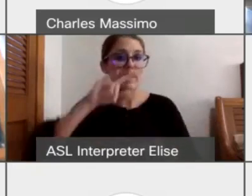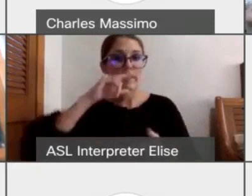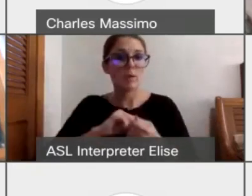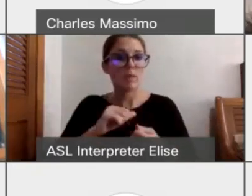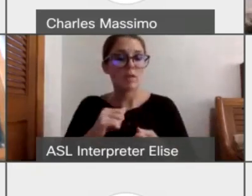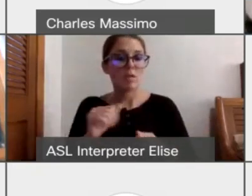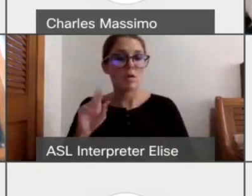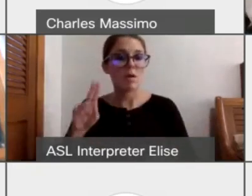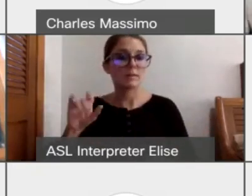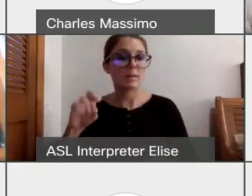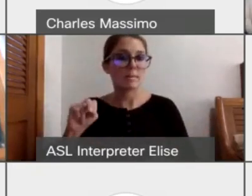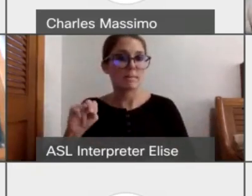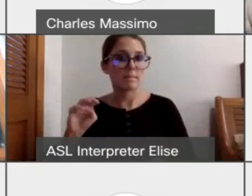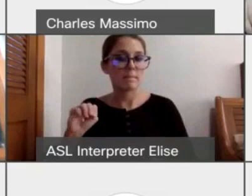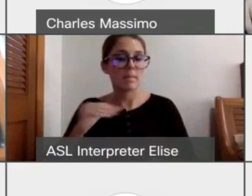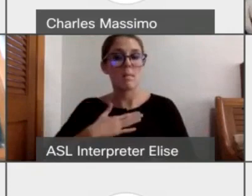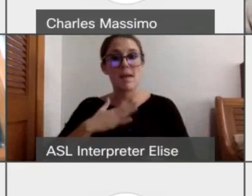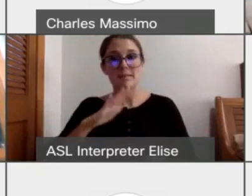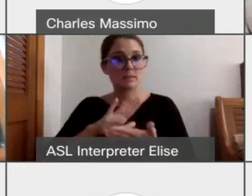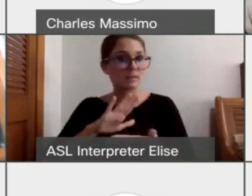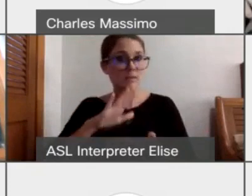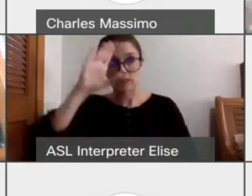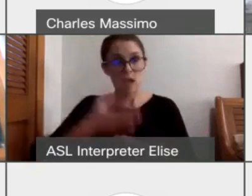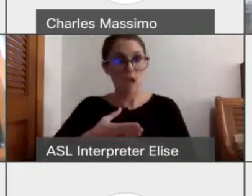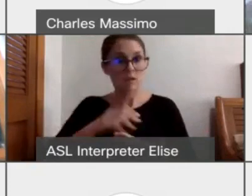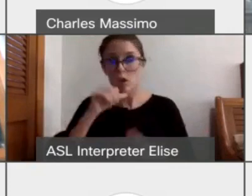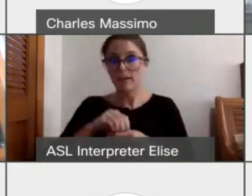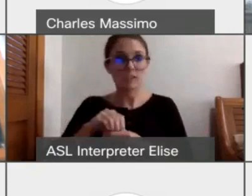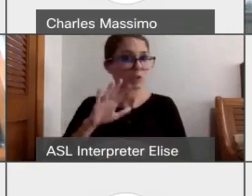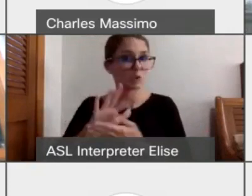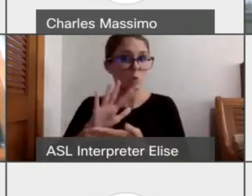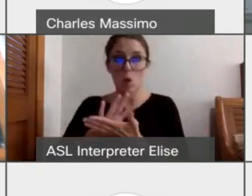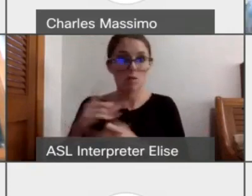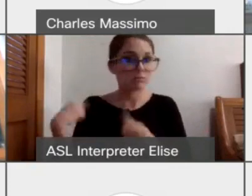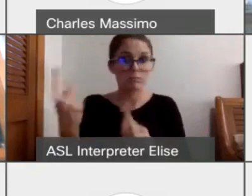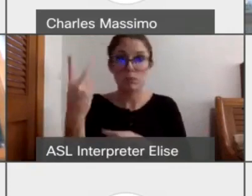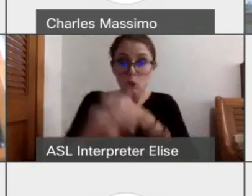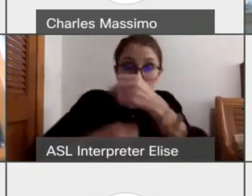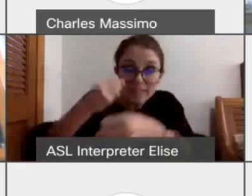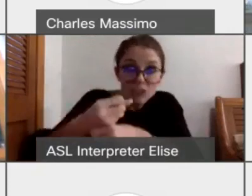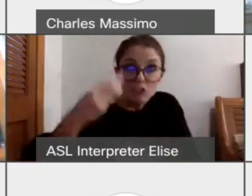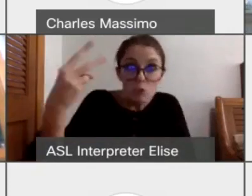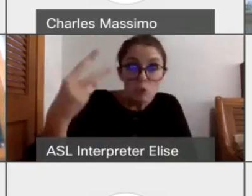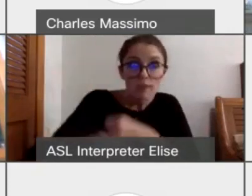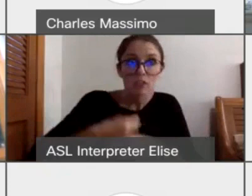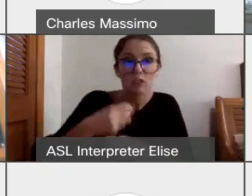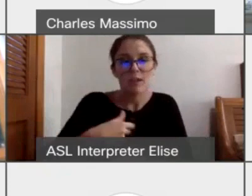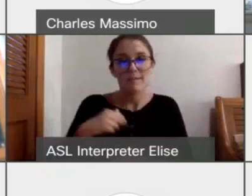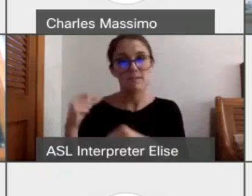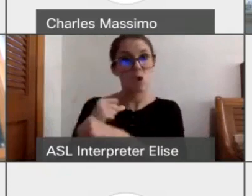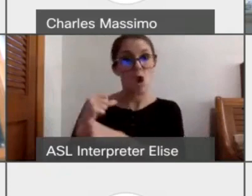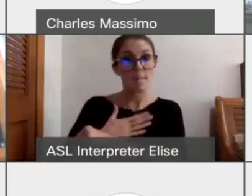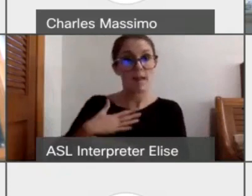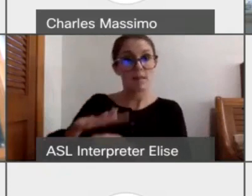autism. So my son has not been in school in 2 years. 2 years. I fought my local school